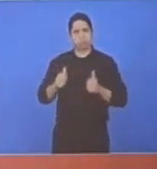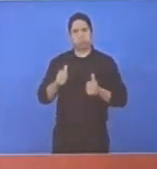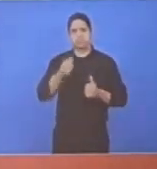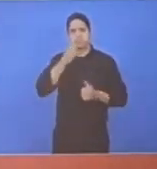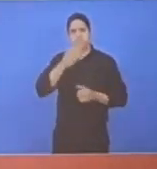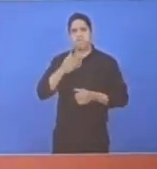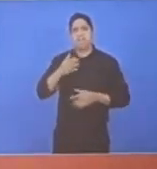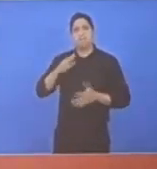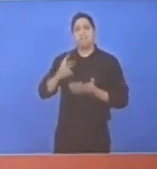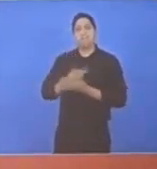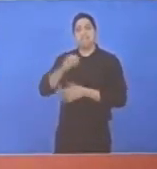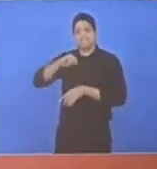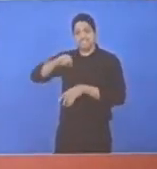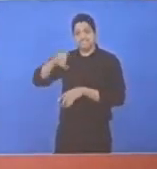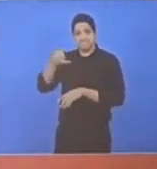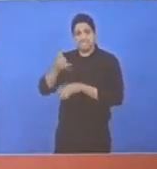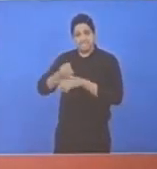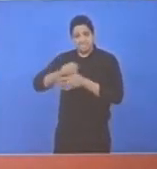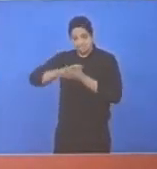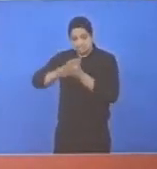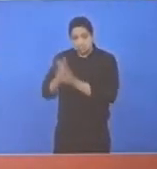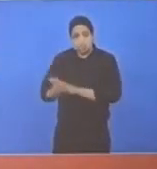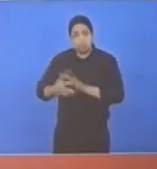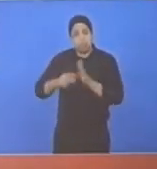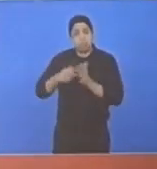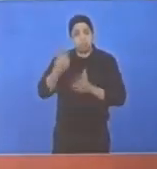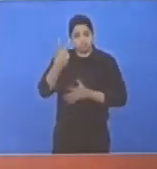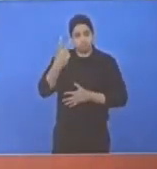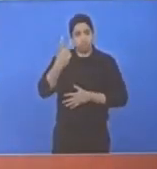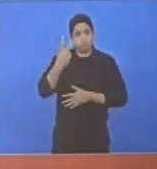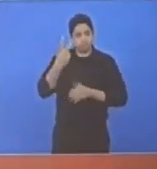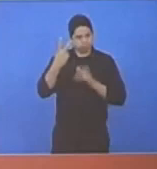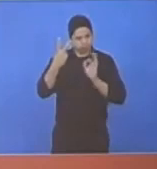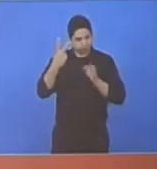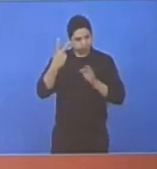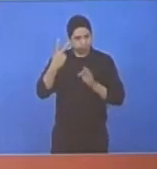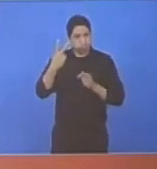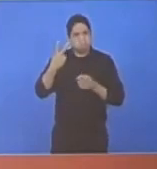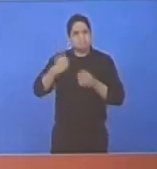service, to service Him or to praise Him.